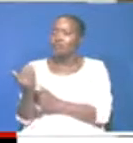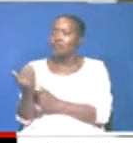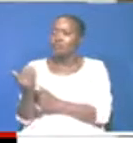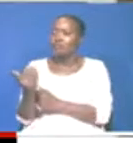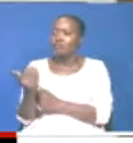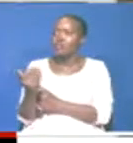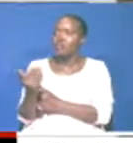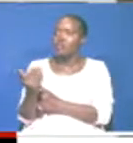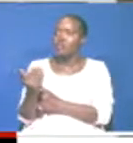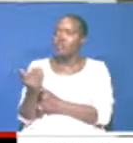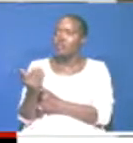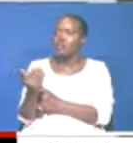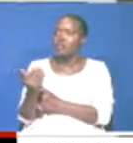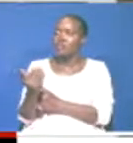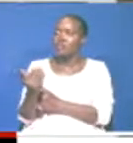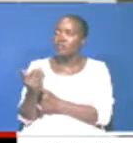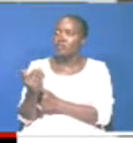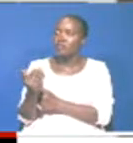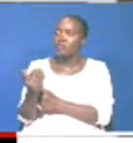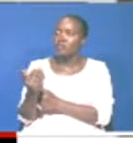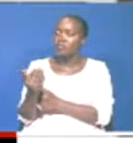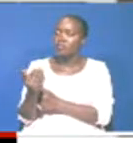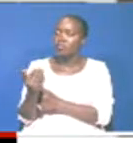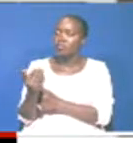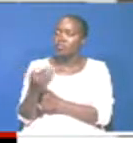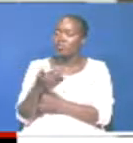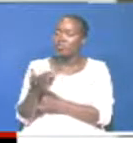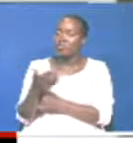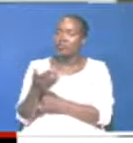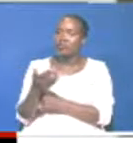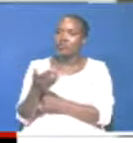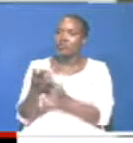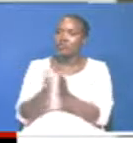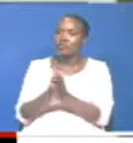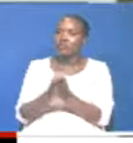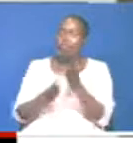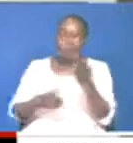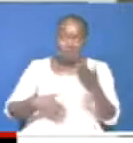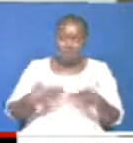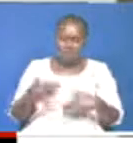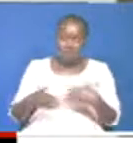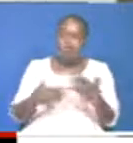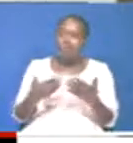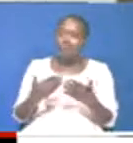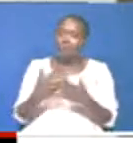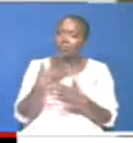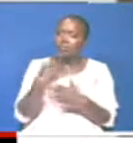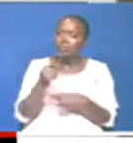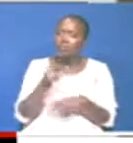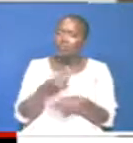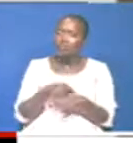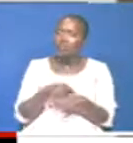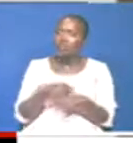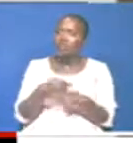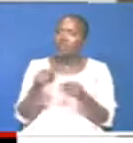and happened to walikuwa nasema niliogelea. I was very happy. Yes. So when I had just gone through